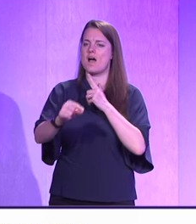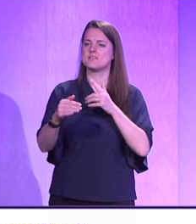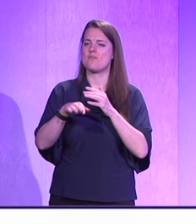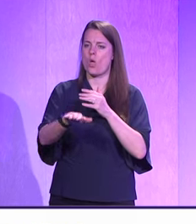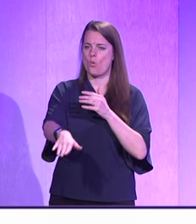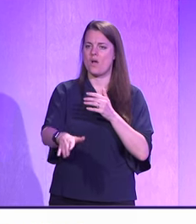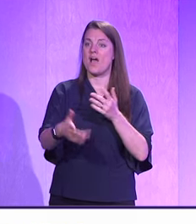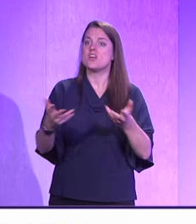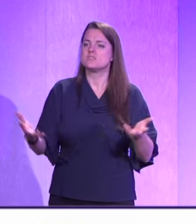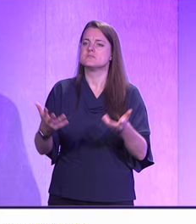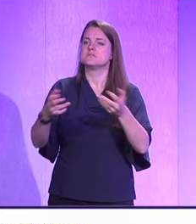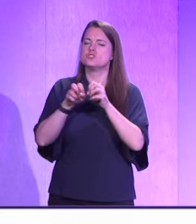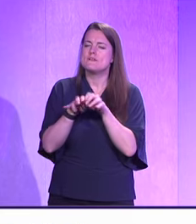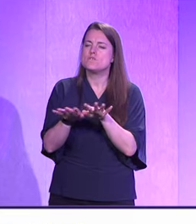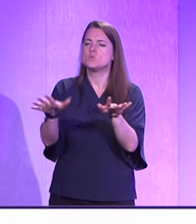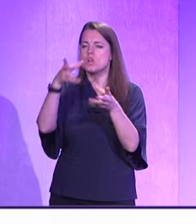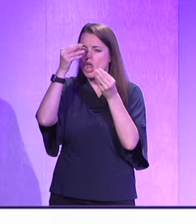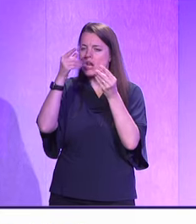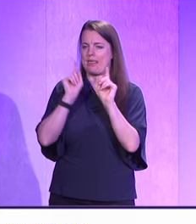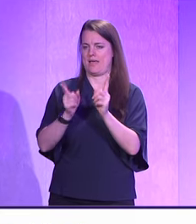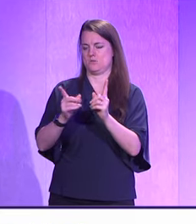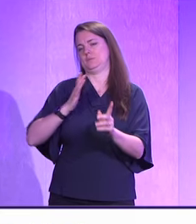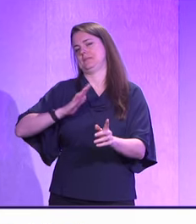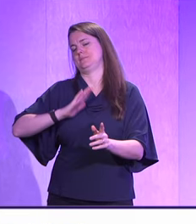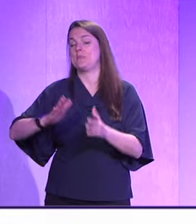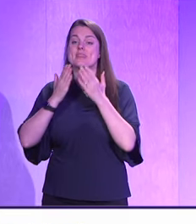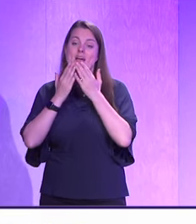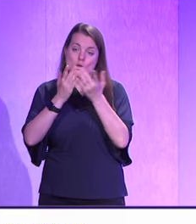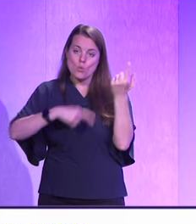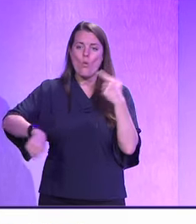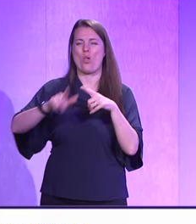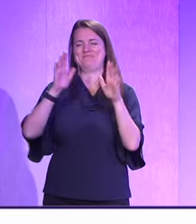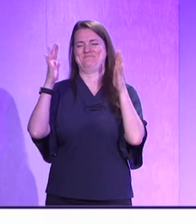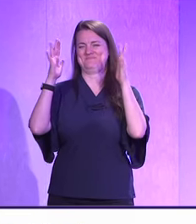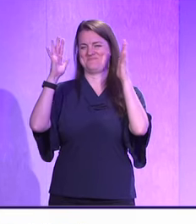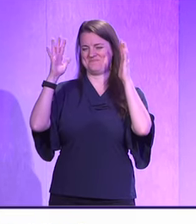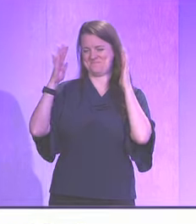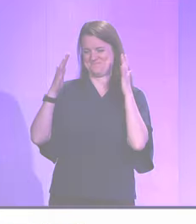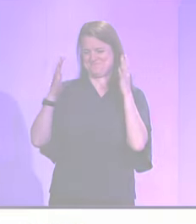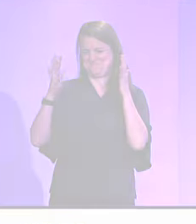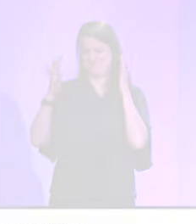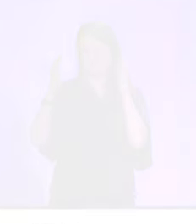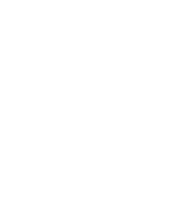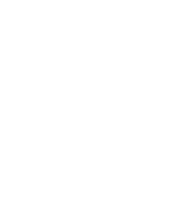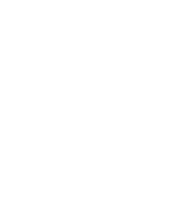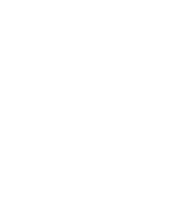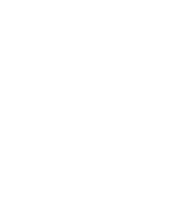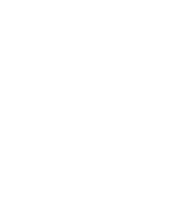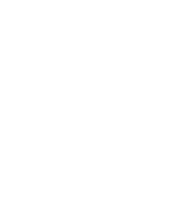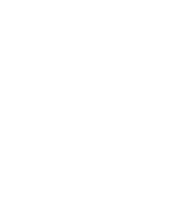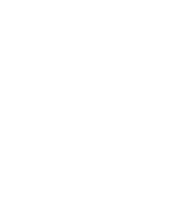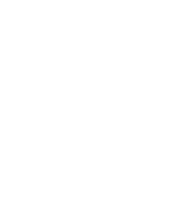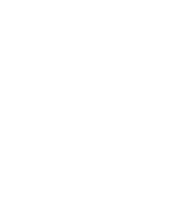alignment. Thank you all. Awesome. Thank you so much.